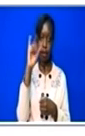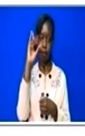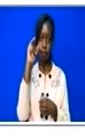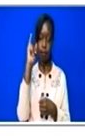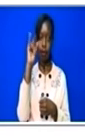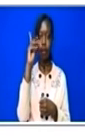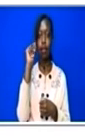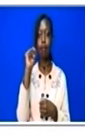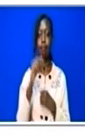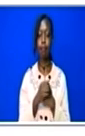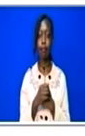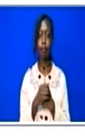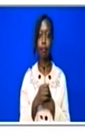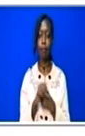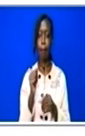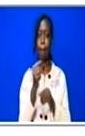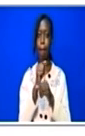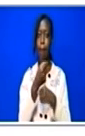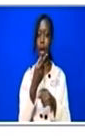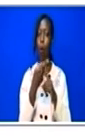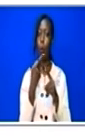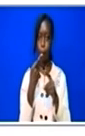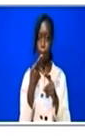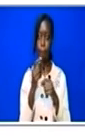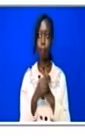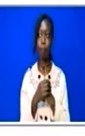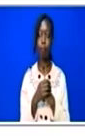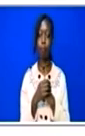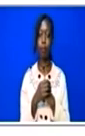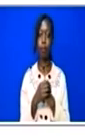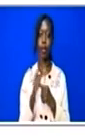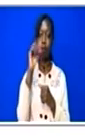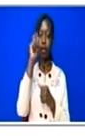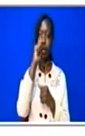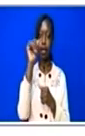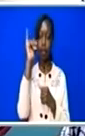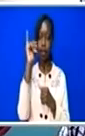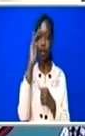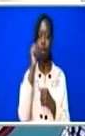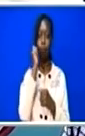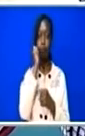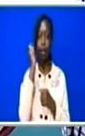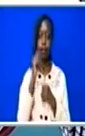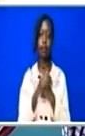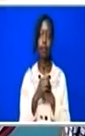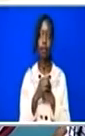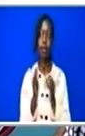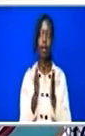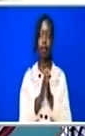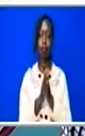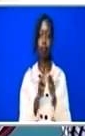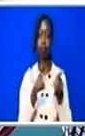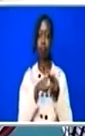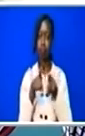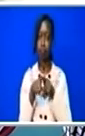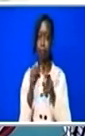the lipids are made up of the fatty acids, okay? Fatty acids, and they are also